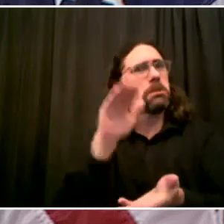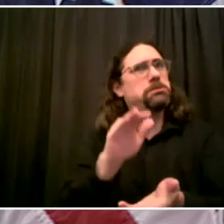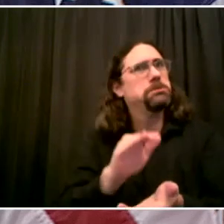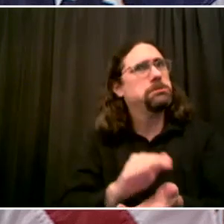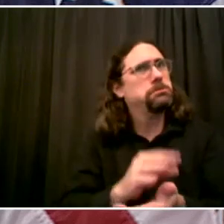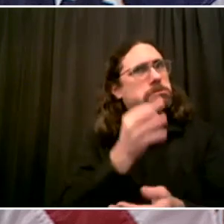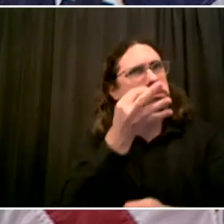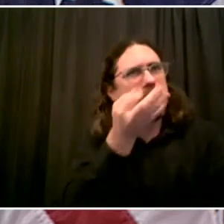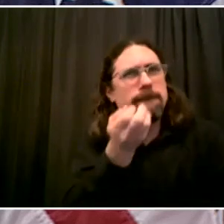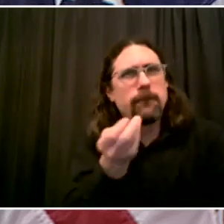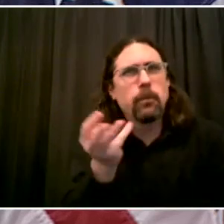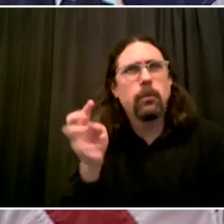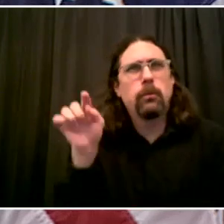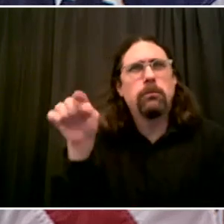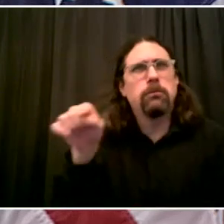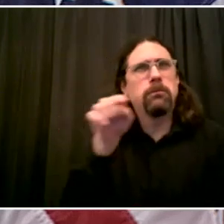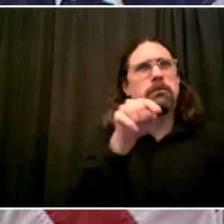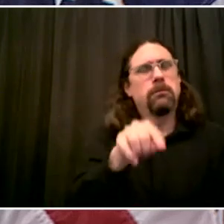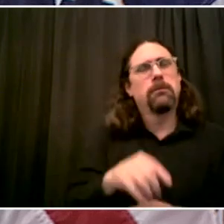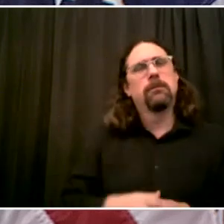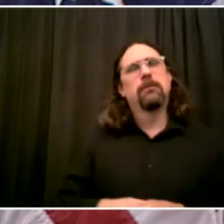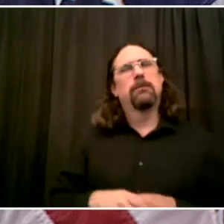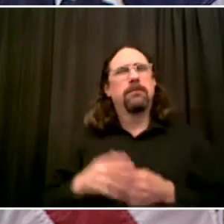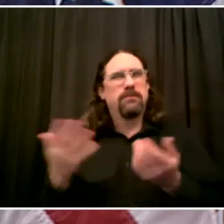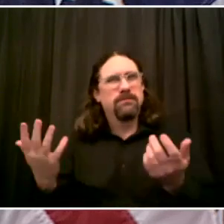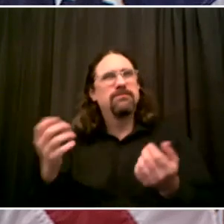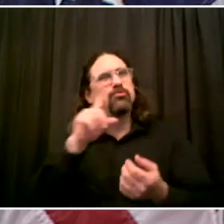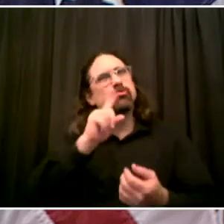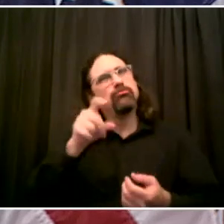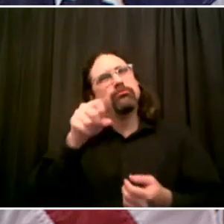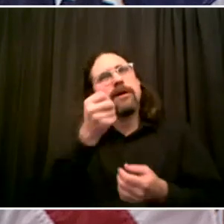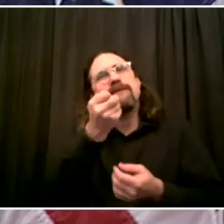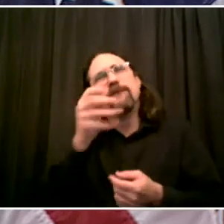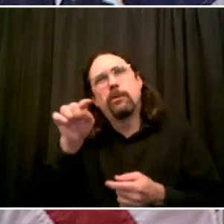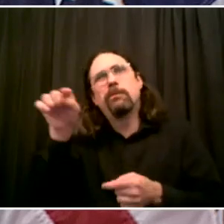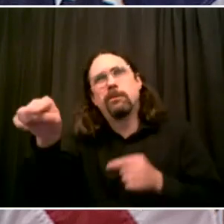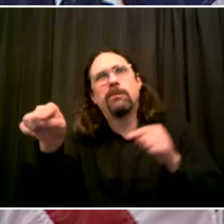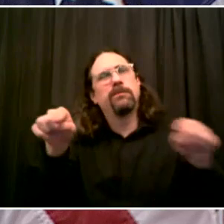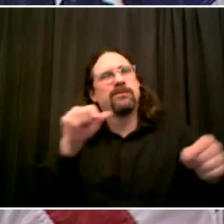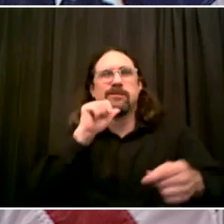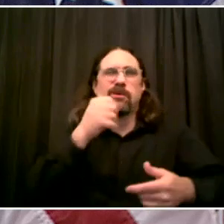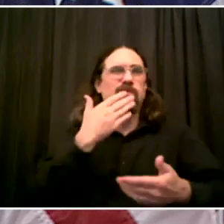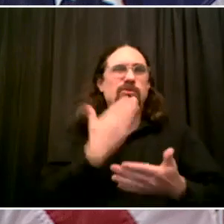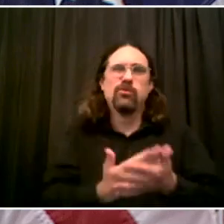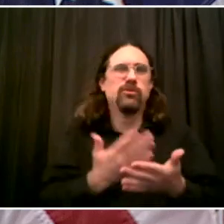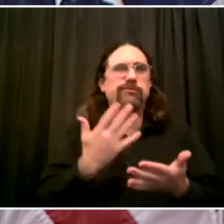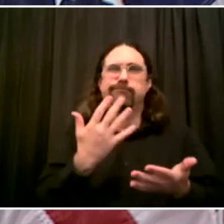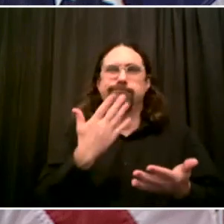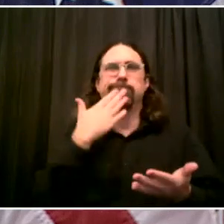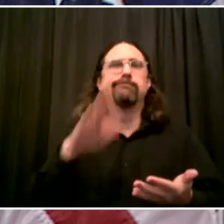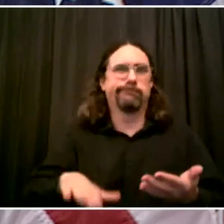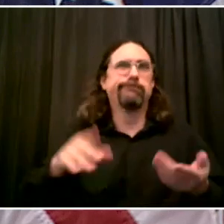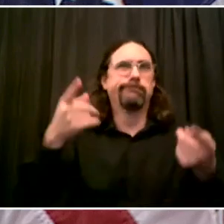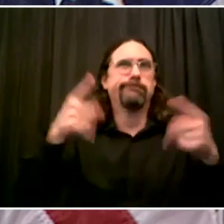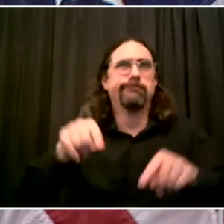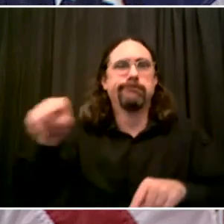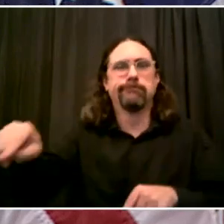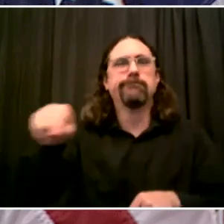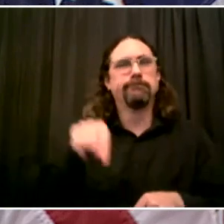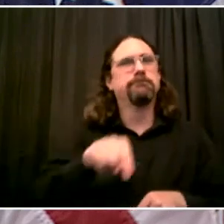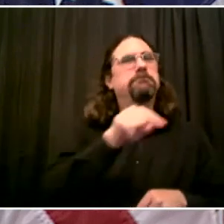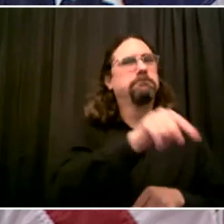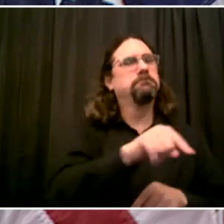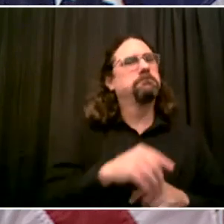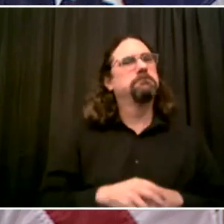And I want to make sure those are addressed. First of all, there is no circumstance in which a member of the news media should ever be arrested by